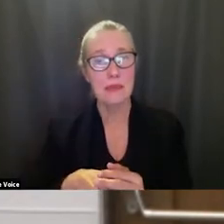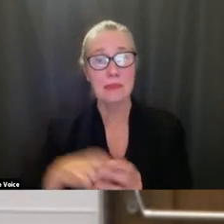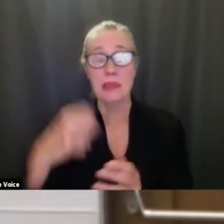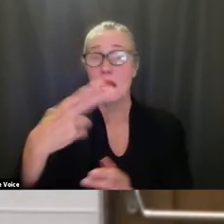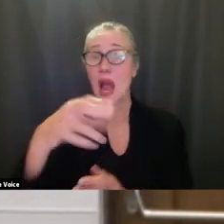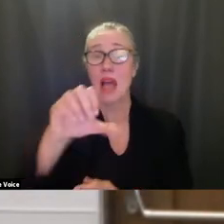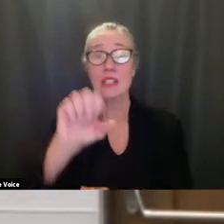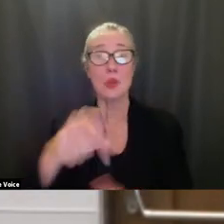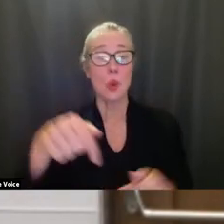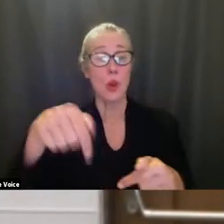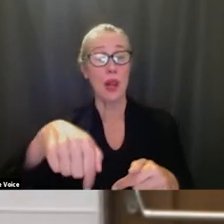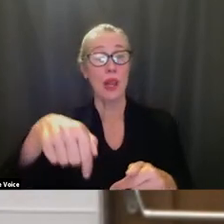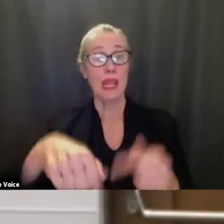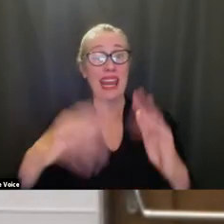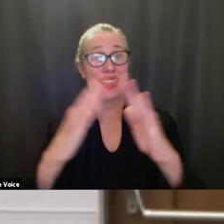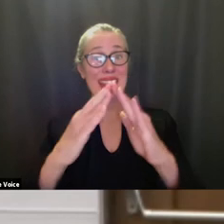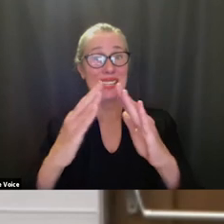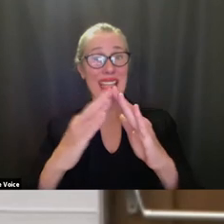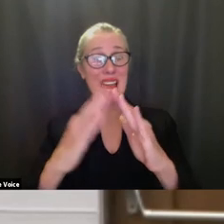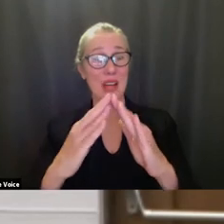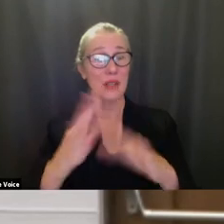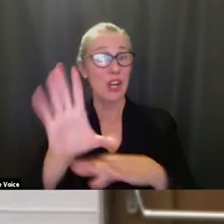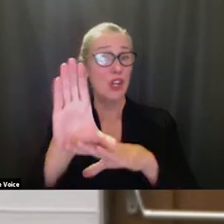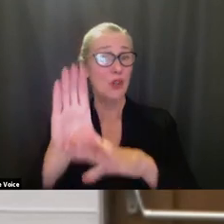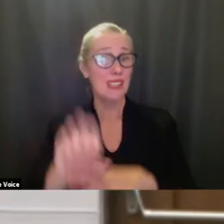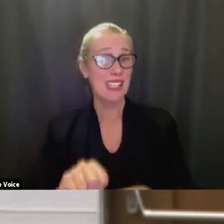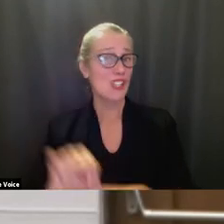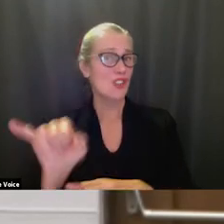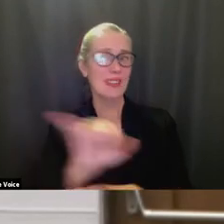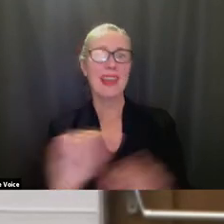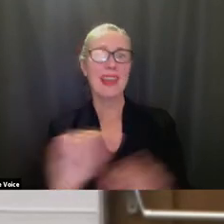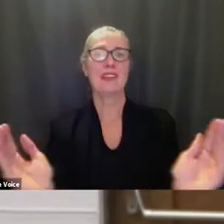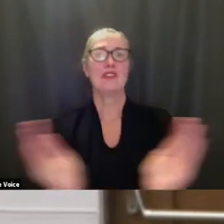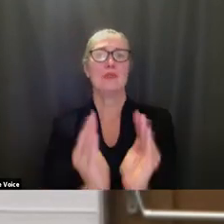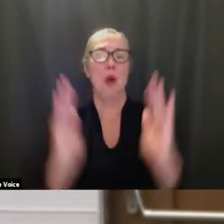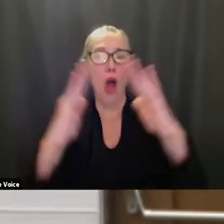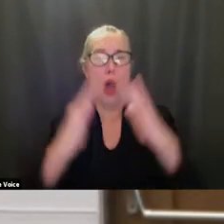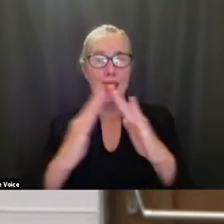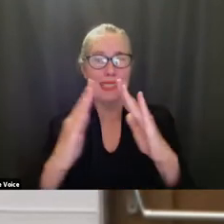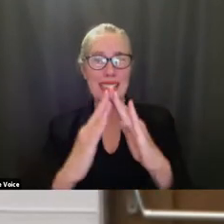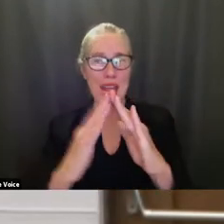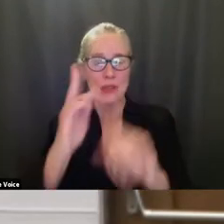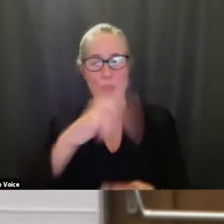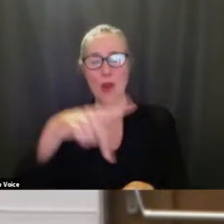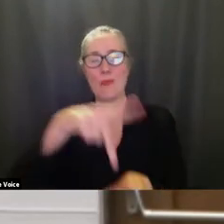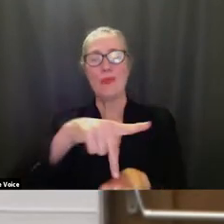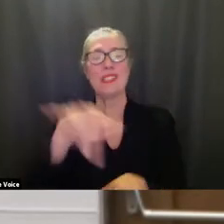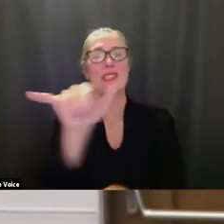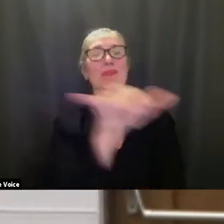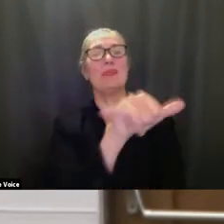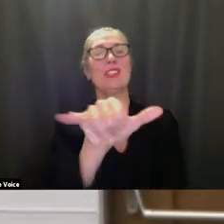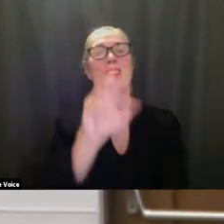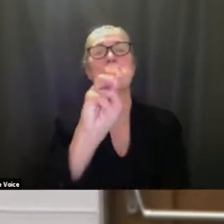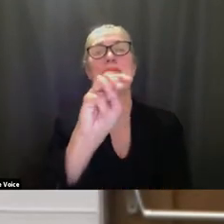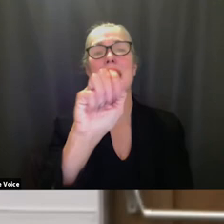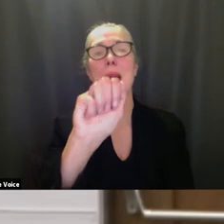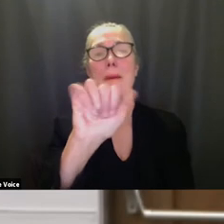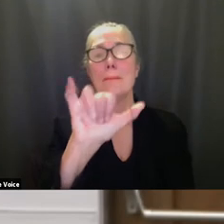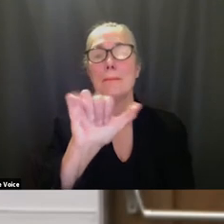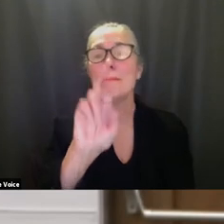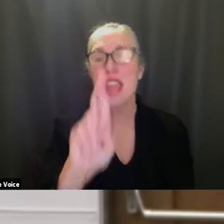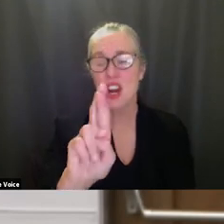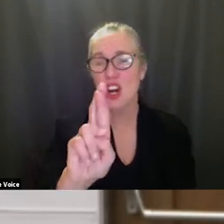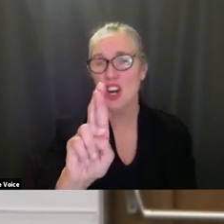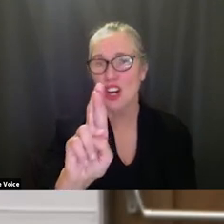our town a traditional high school is like a small town and the principal is like the mayor and so the climate and the